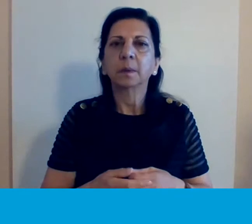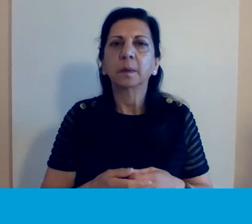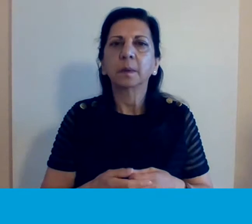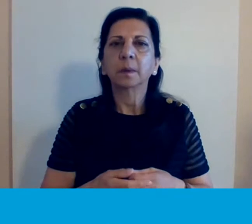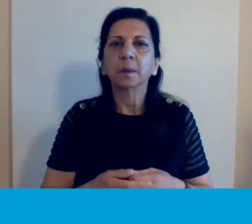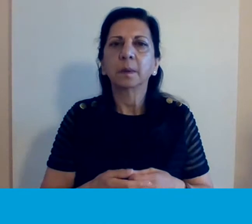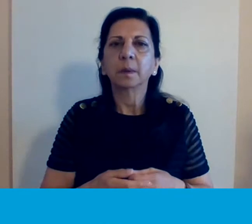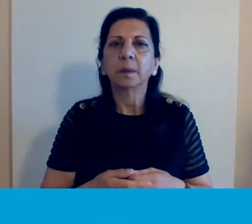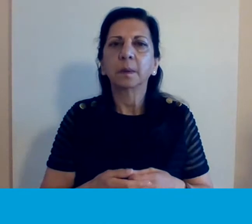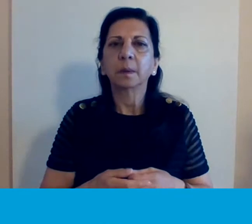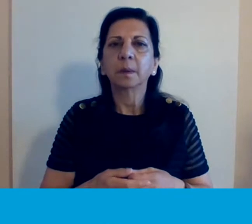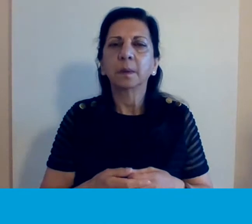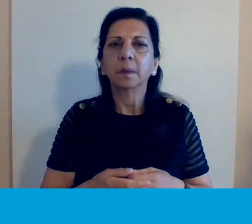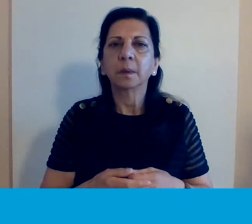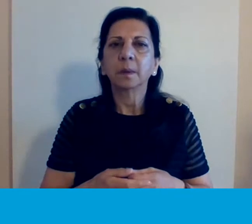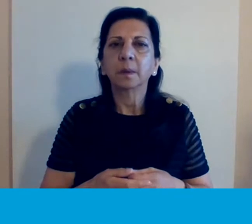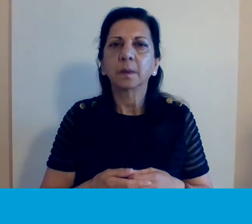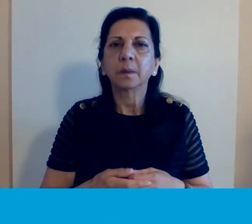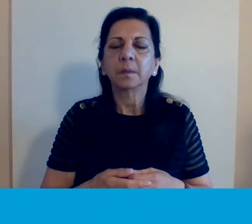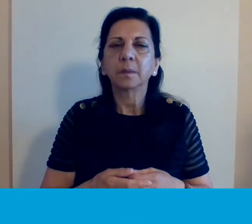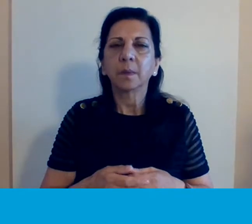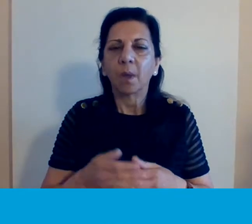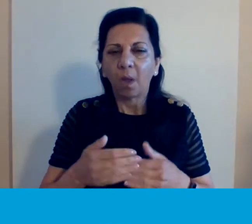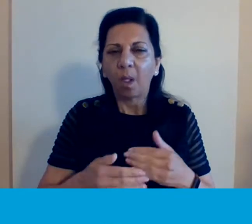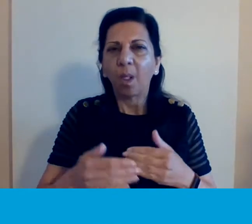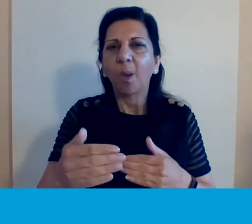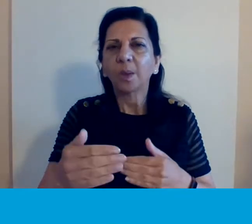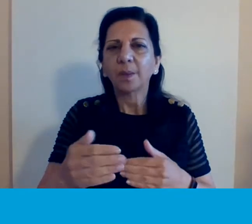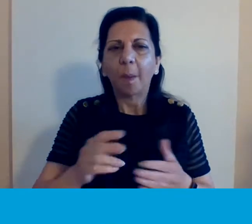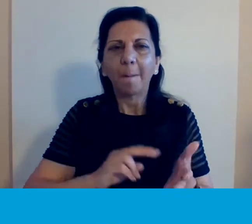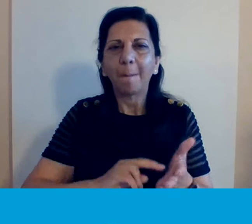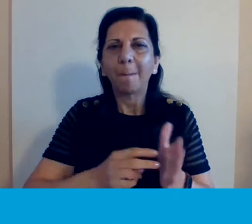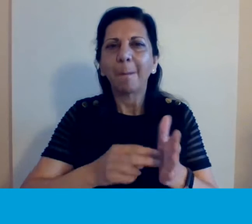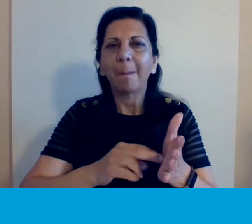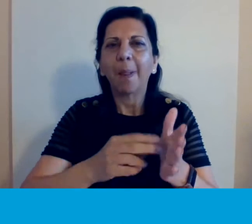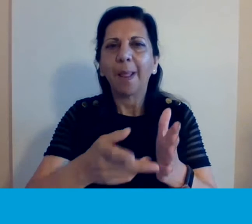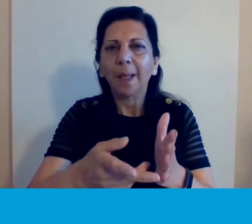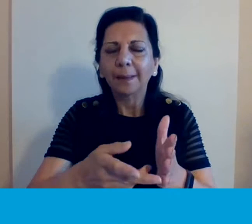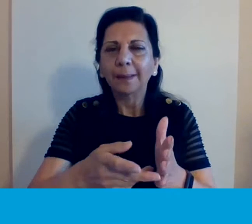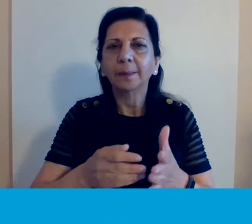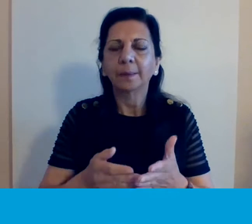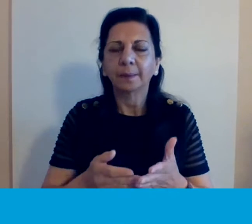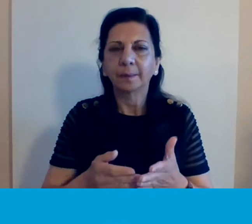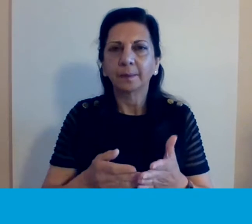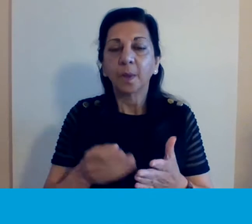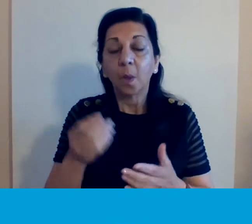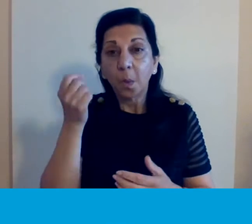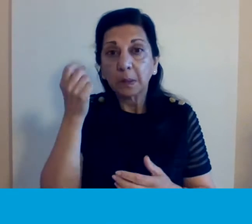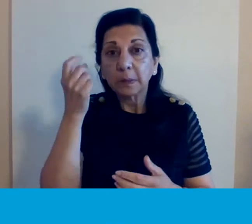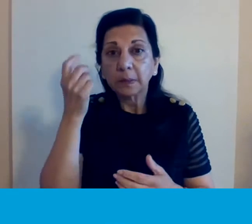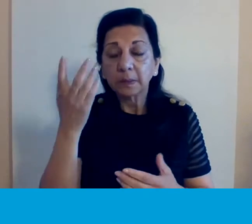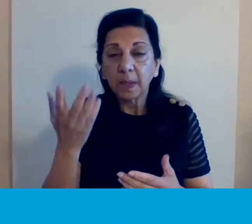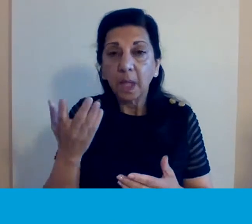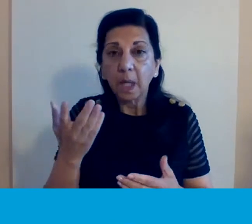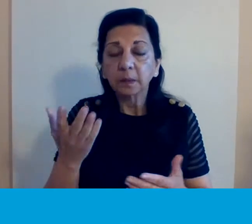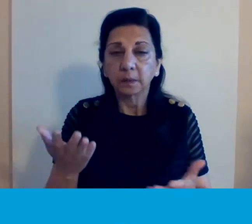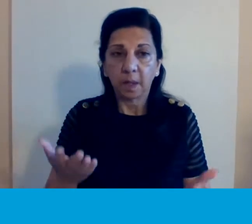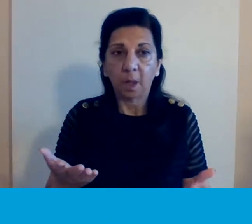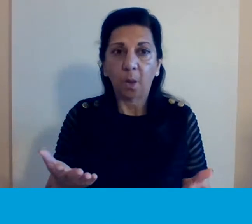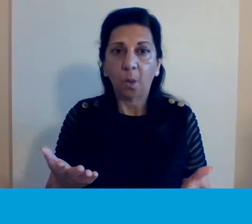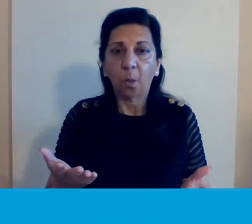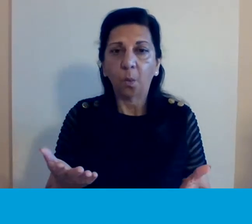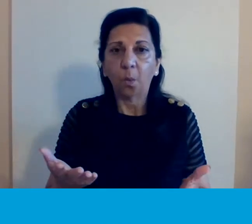and plan for. So I think it's an important question. We're understanding this in real time,